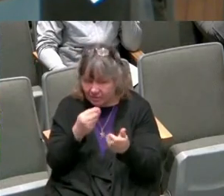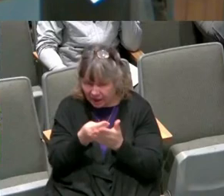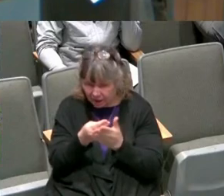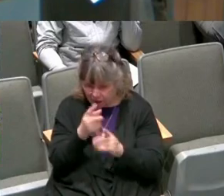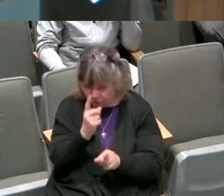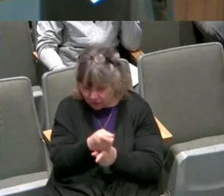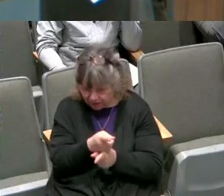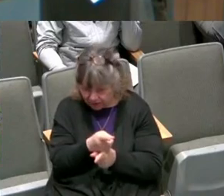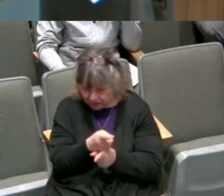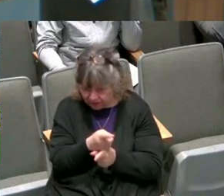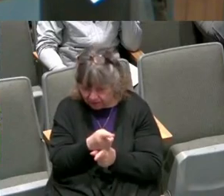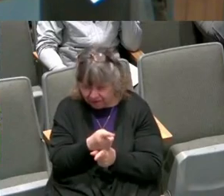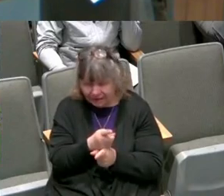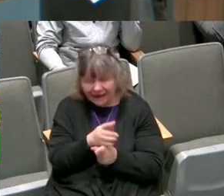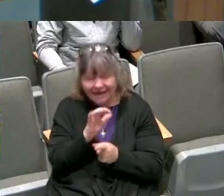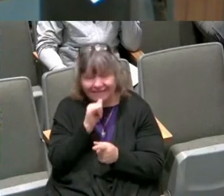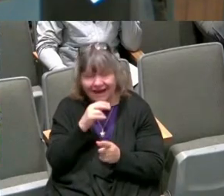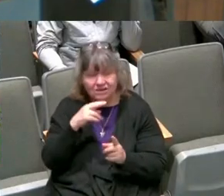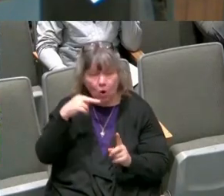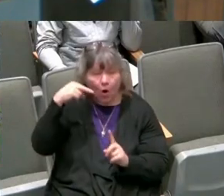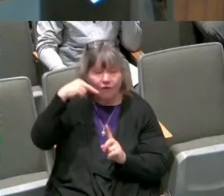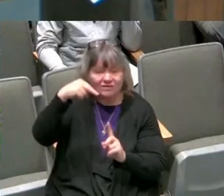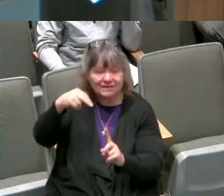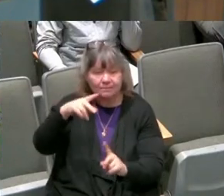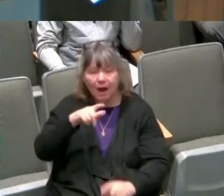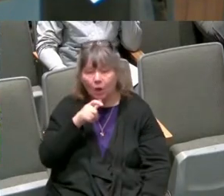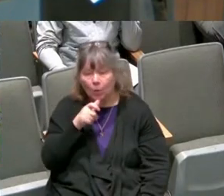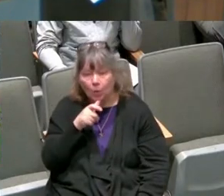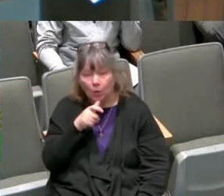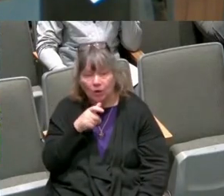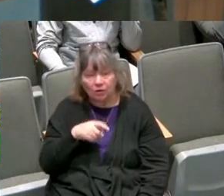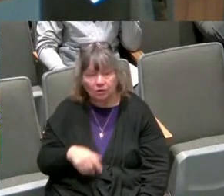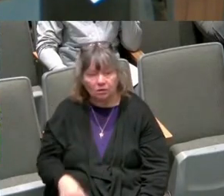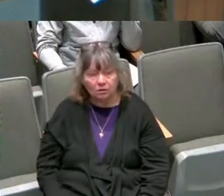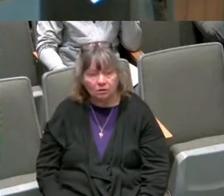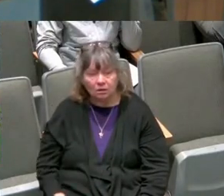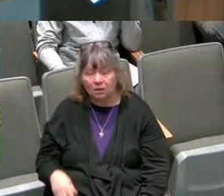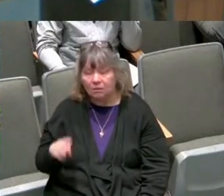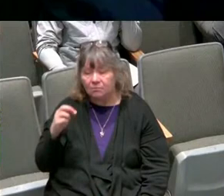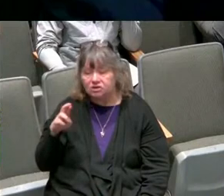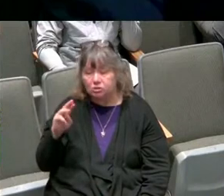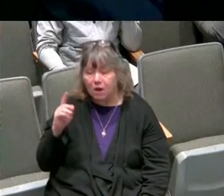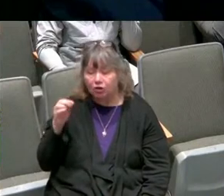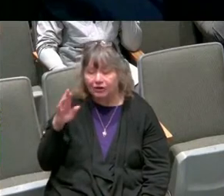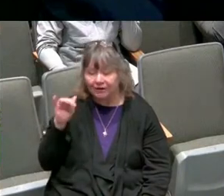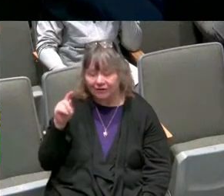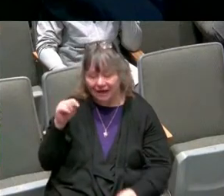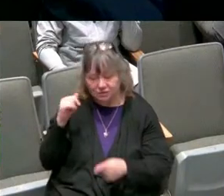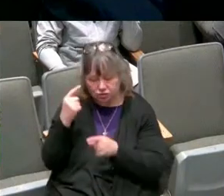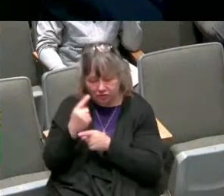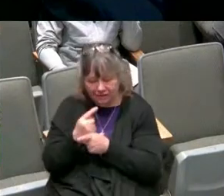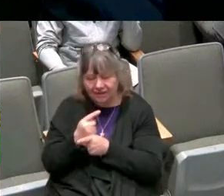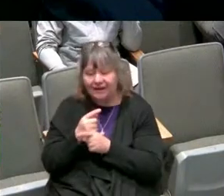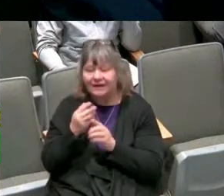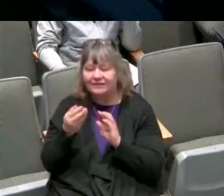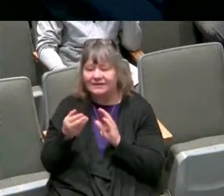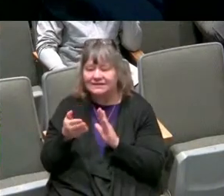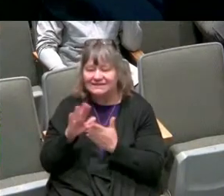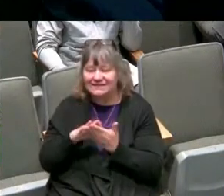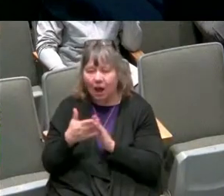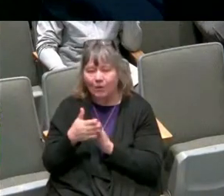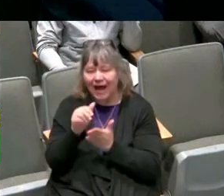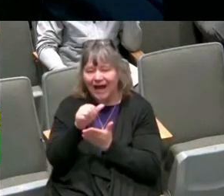and that is overseen by someone Mr moderator that's correct the the town accountant